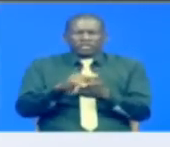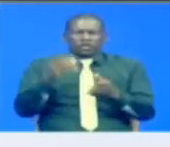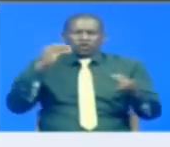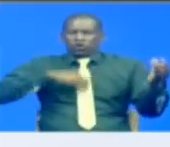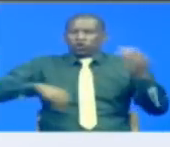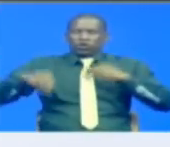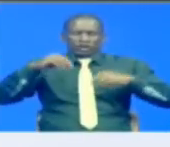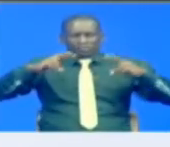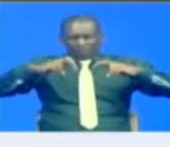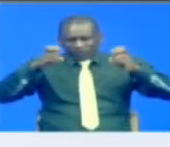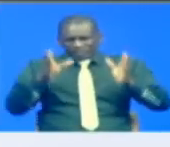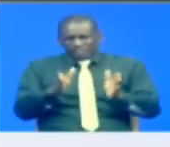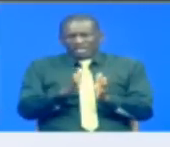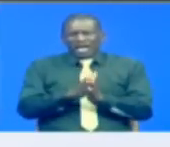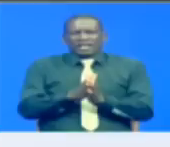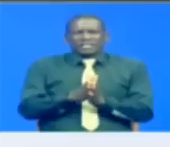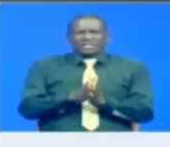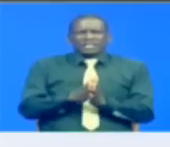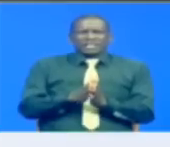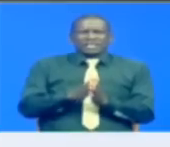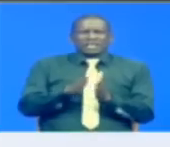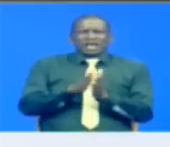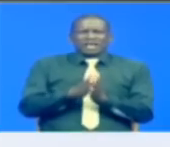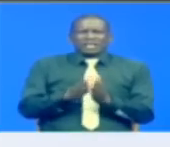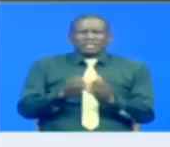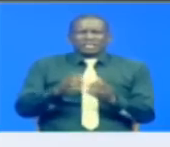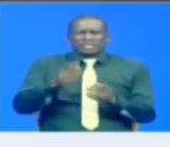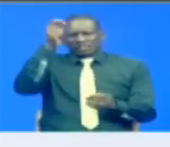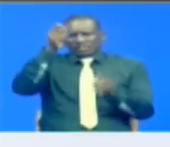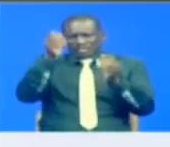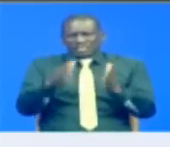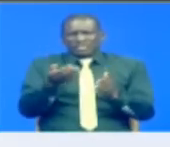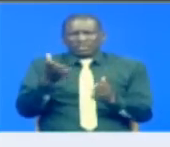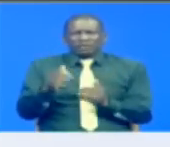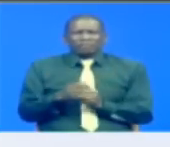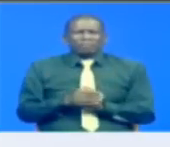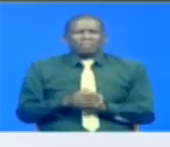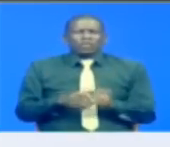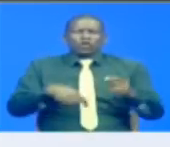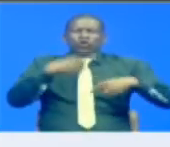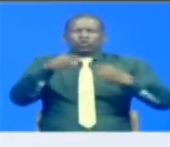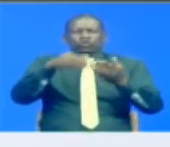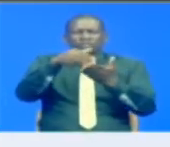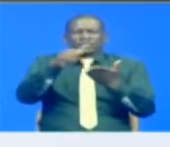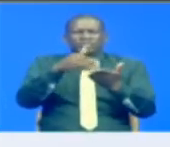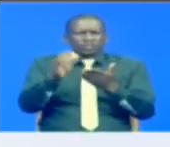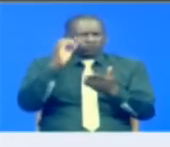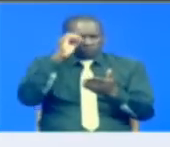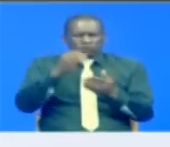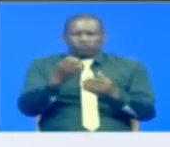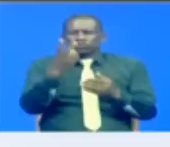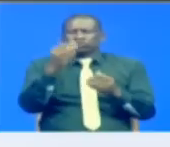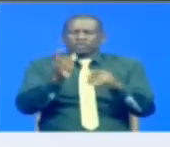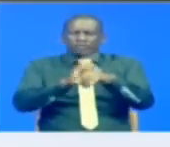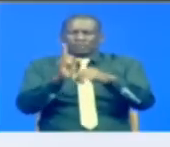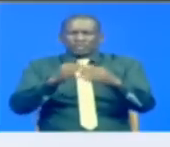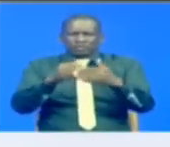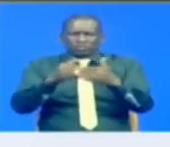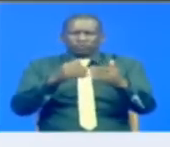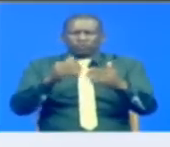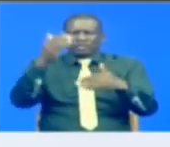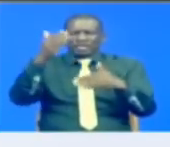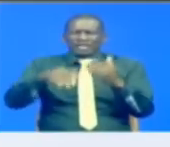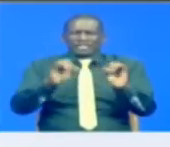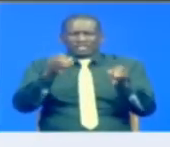in such cases. The public is grossly shortchanged. Keep them coming in. We have 20 minutes to go for this poll to close. Tell us